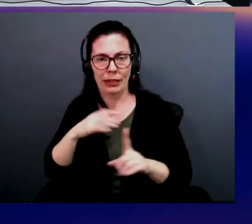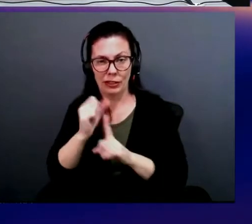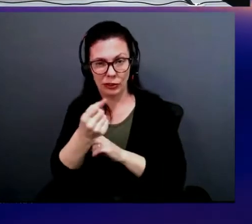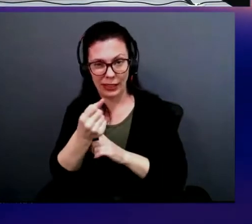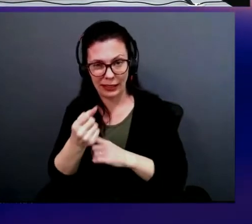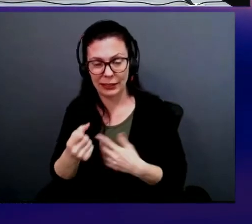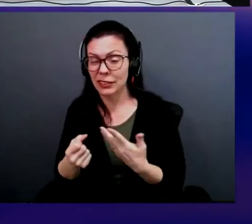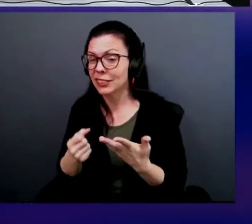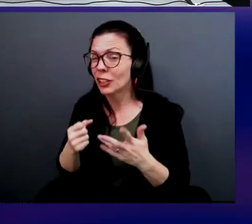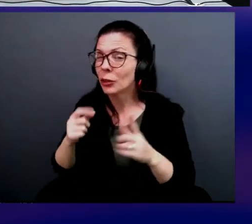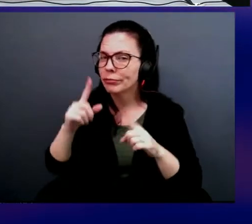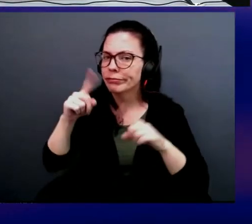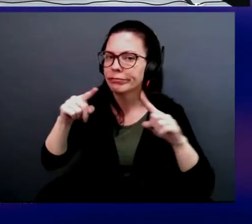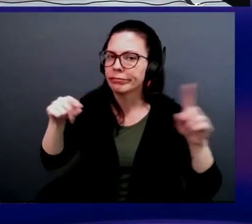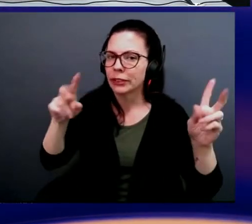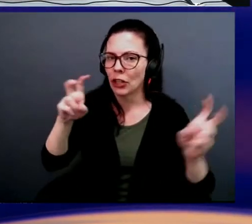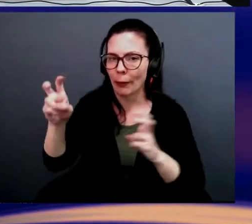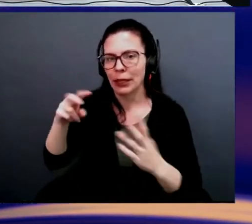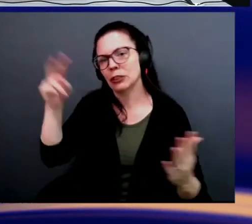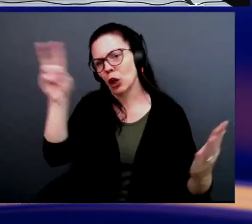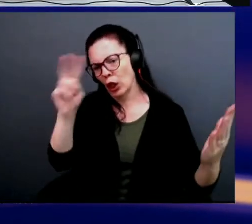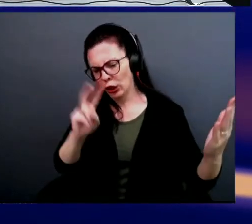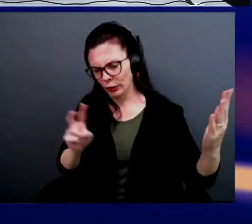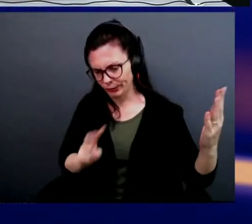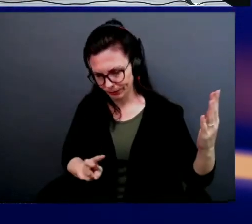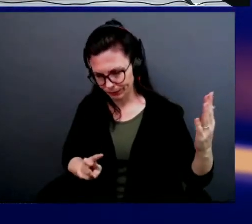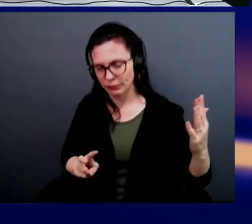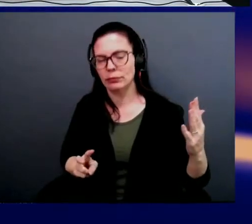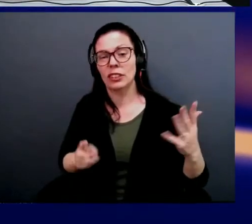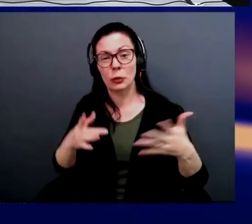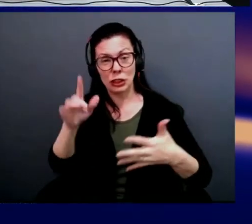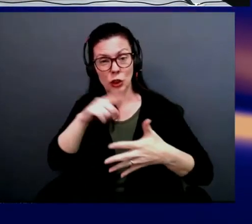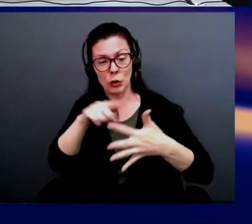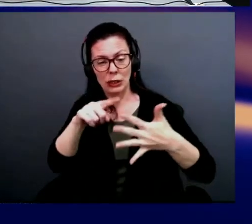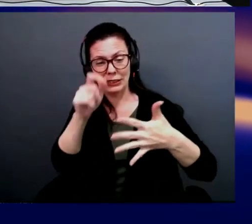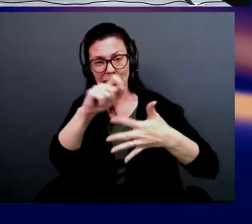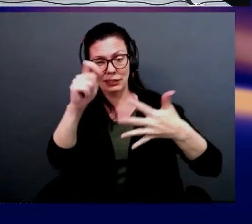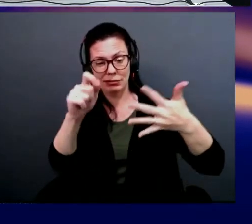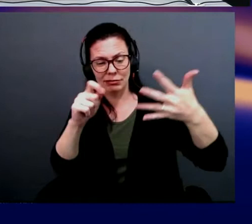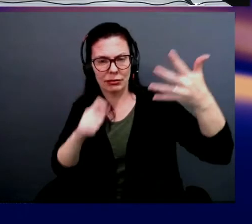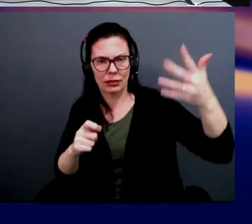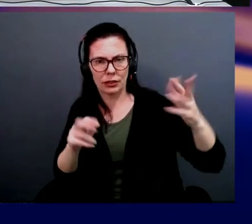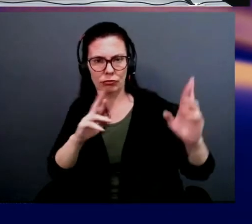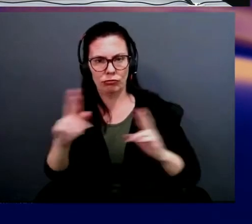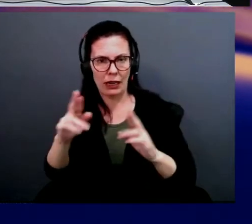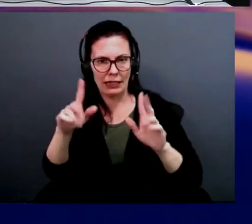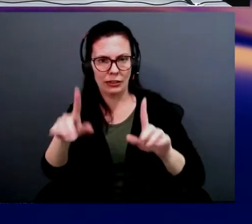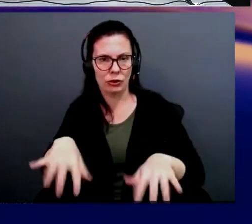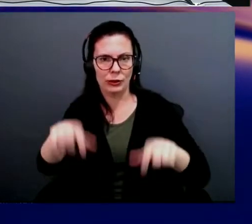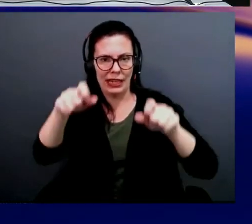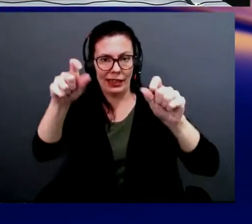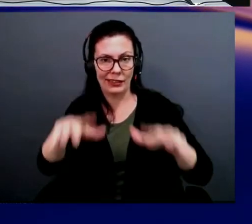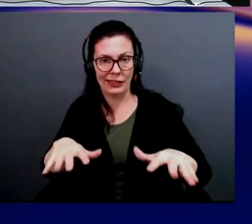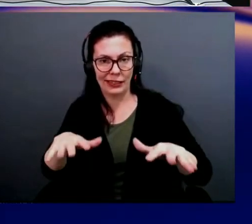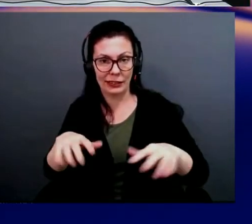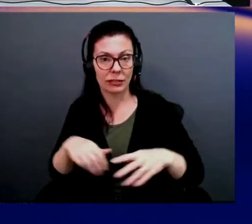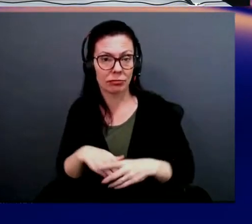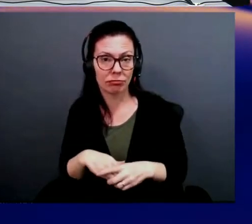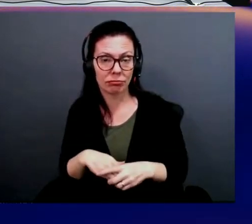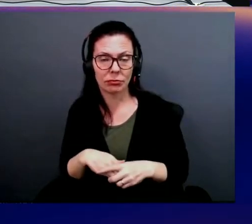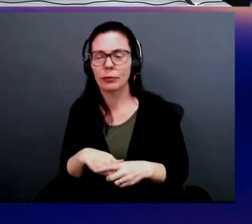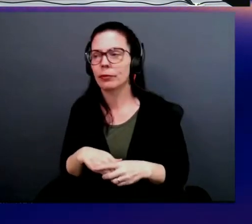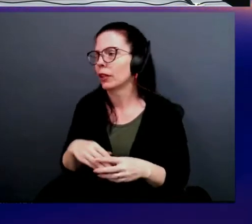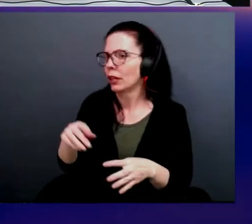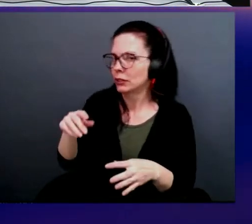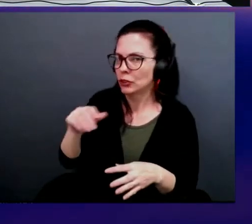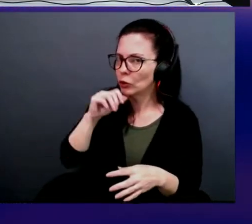make sure that once you do go through that content, you'll be ready to take on that badge. So this is not a course of just what is Amazon